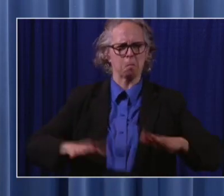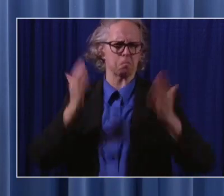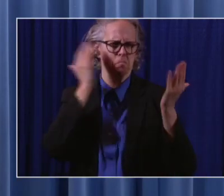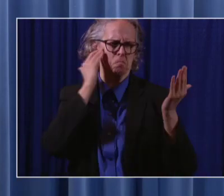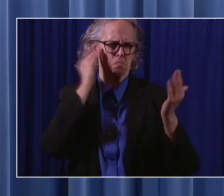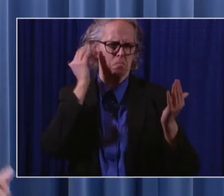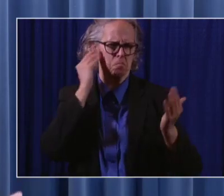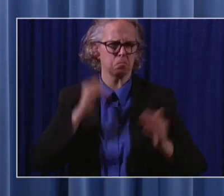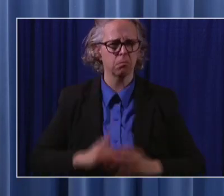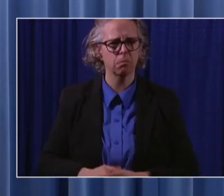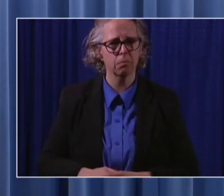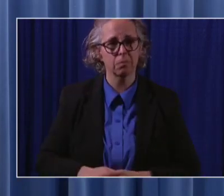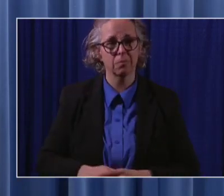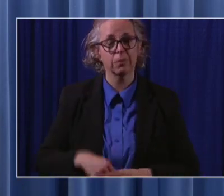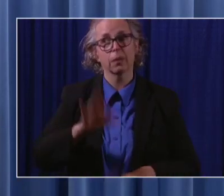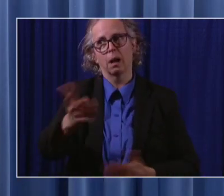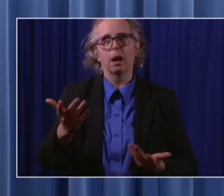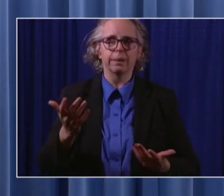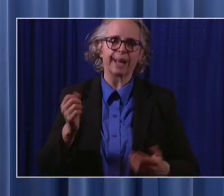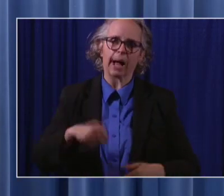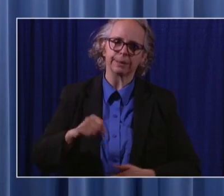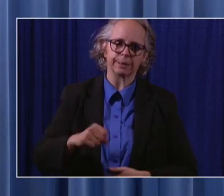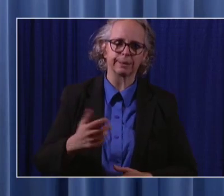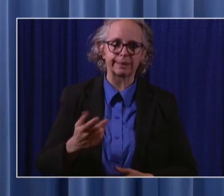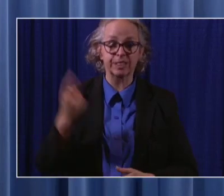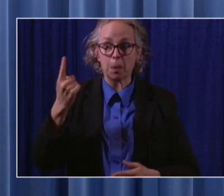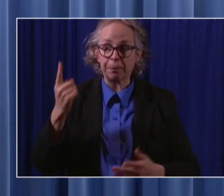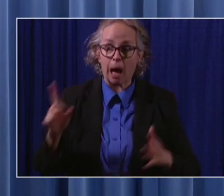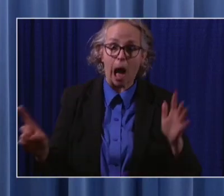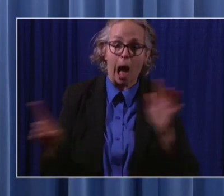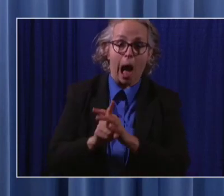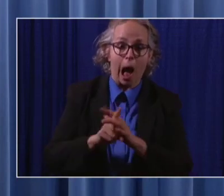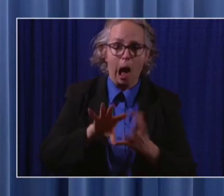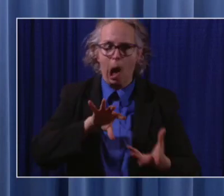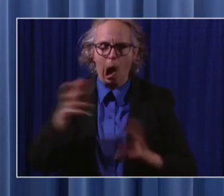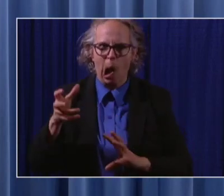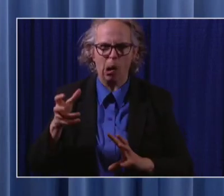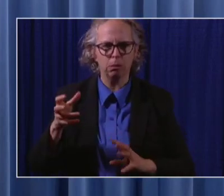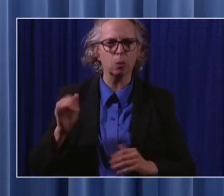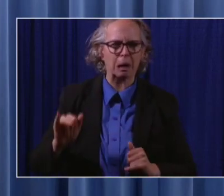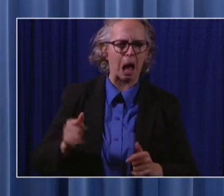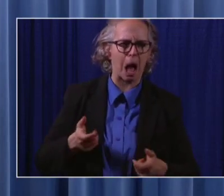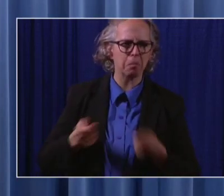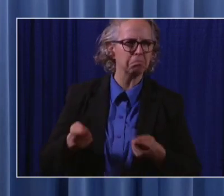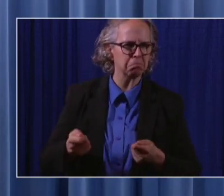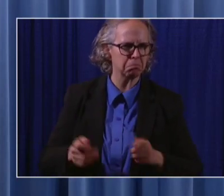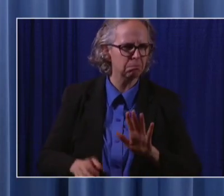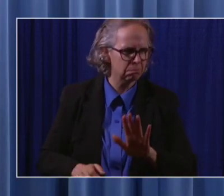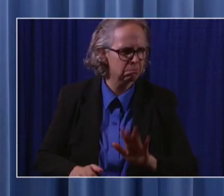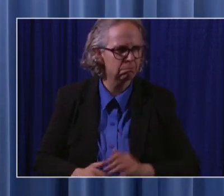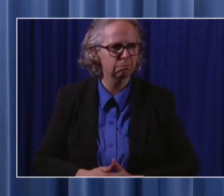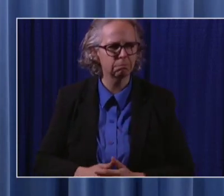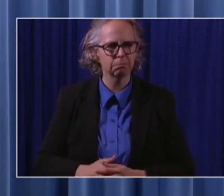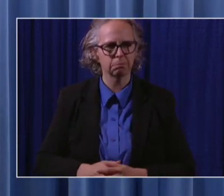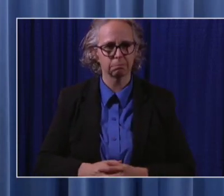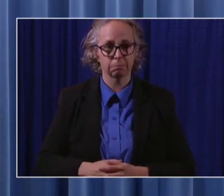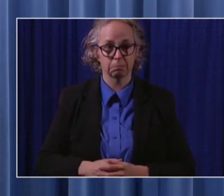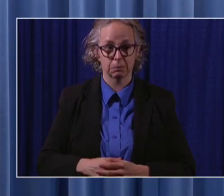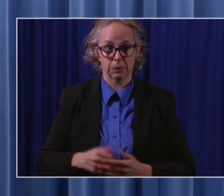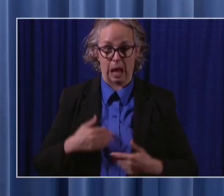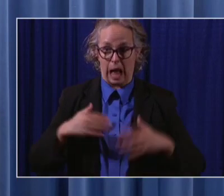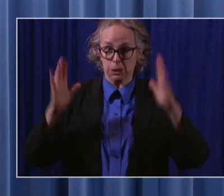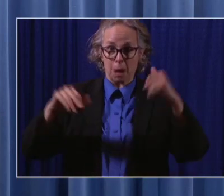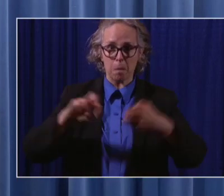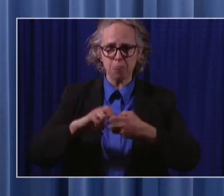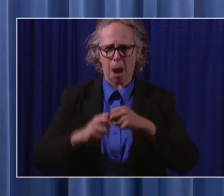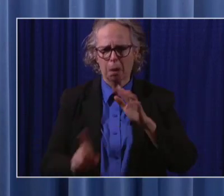go wrong. You can have something foul up. But by and large, we're not going to have a problem running